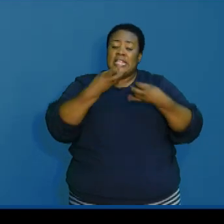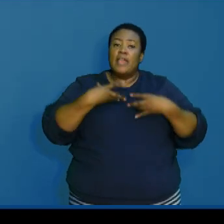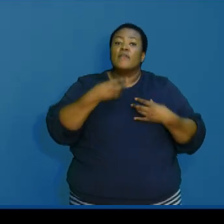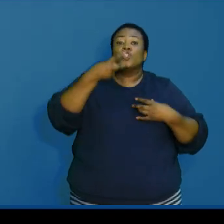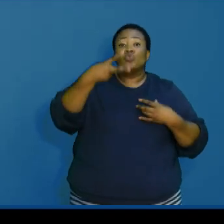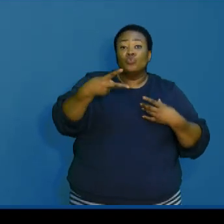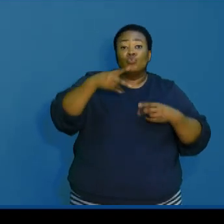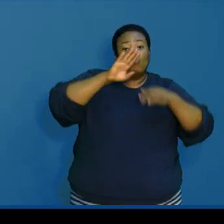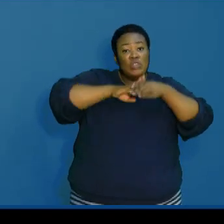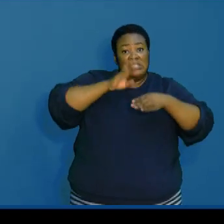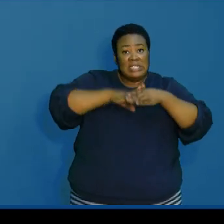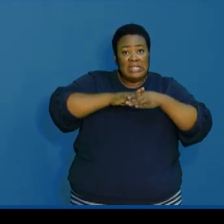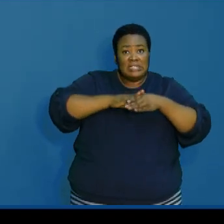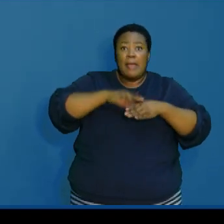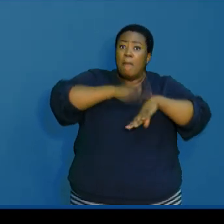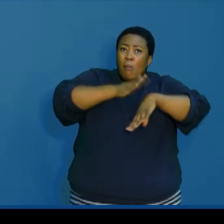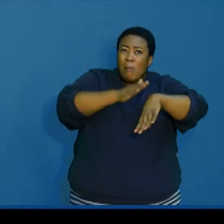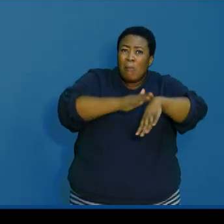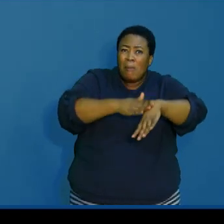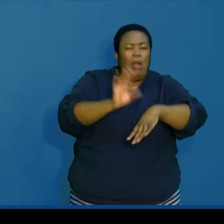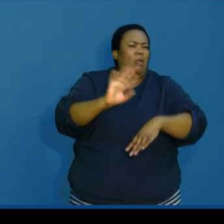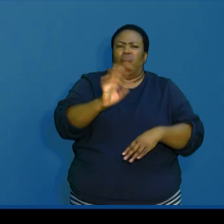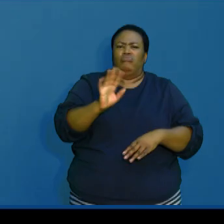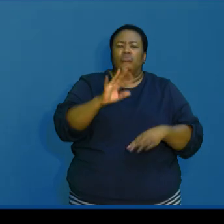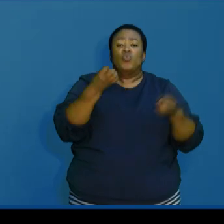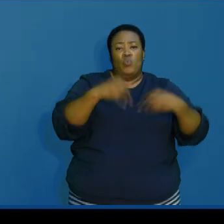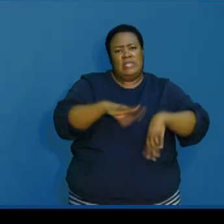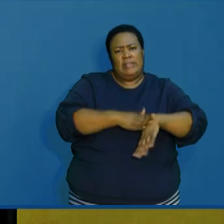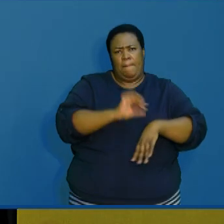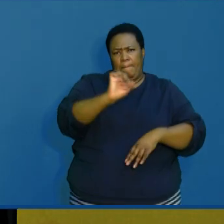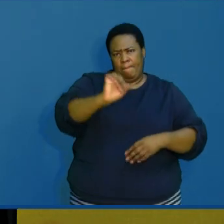do not give more. You will be wasting your time.